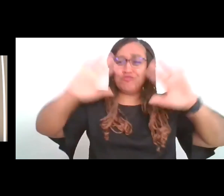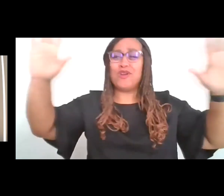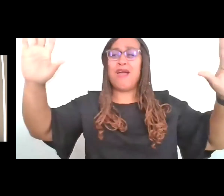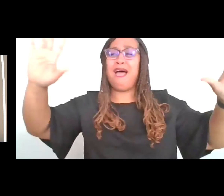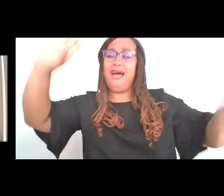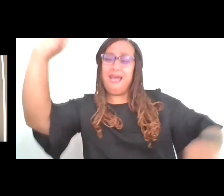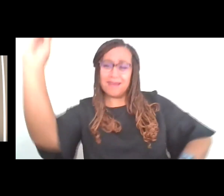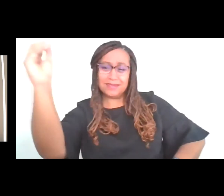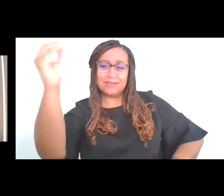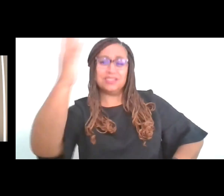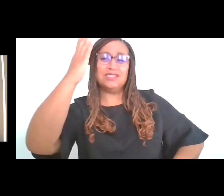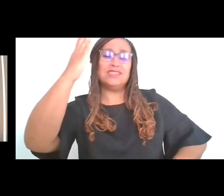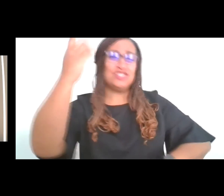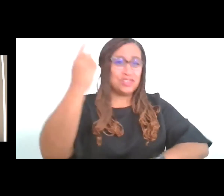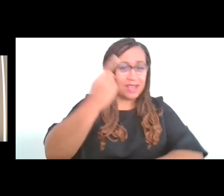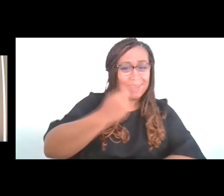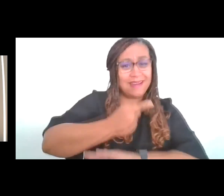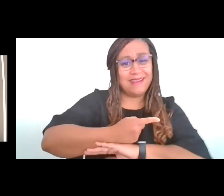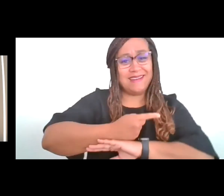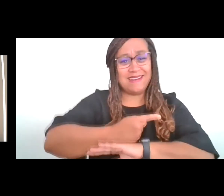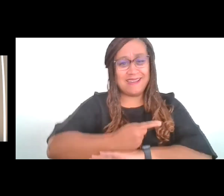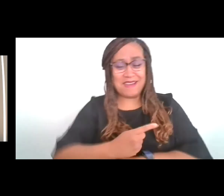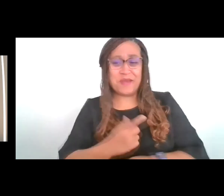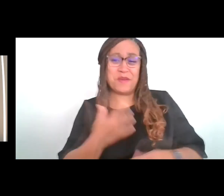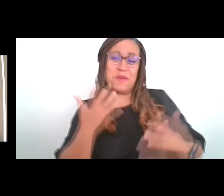bright, sunshiny day.